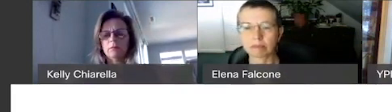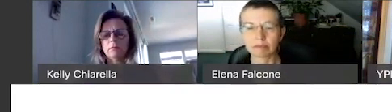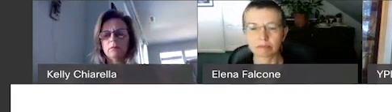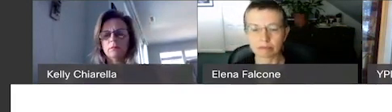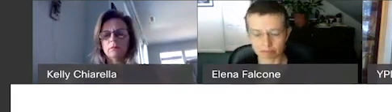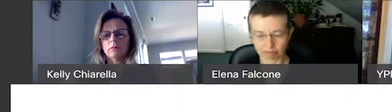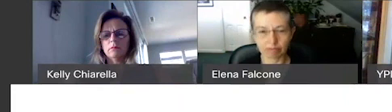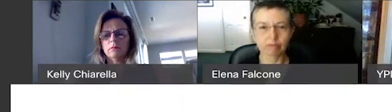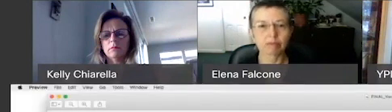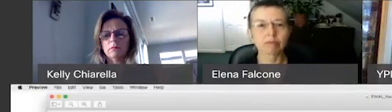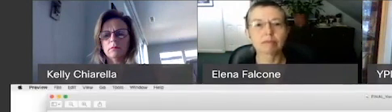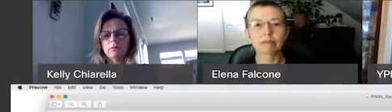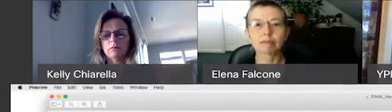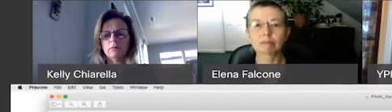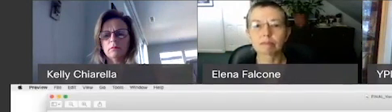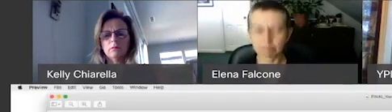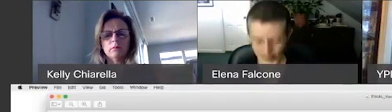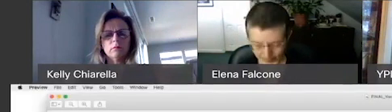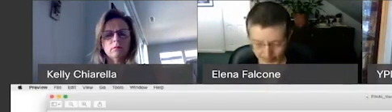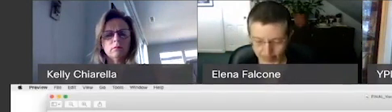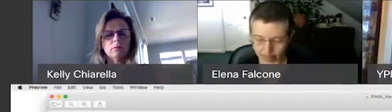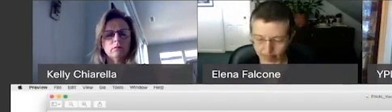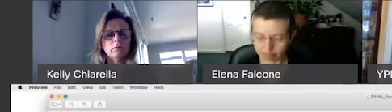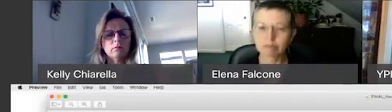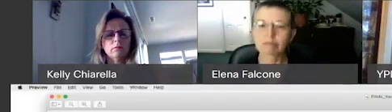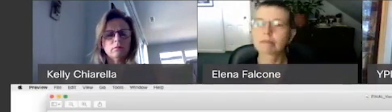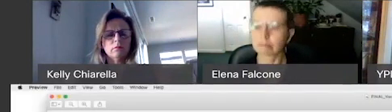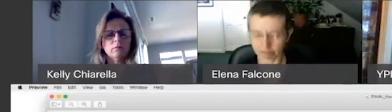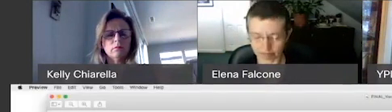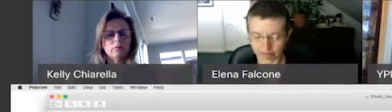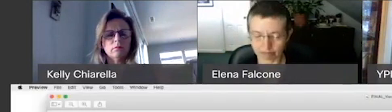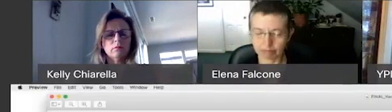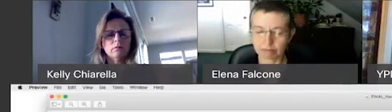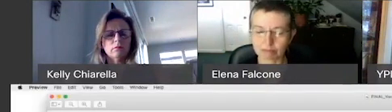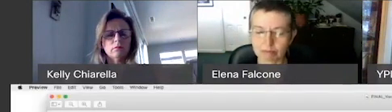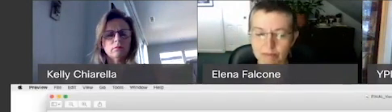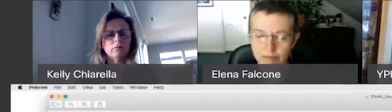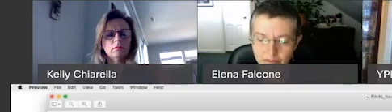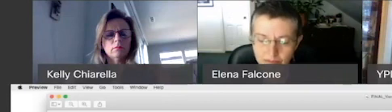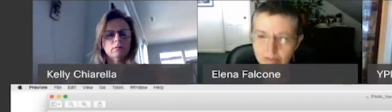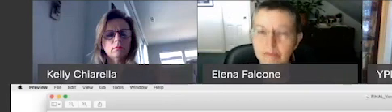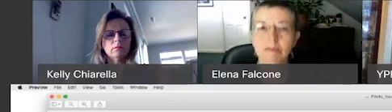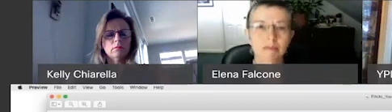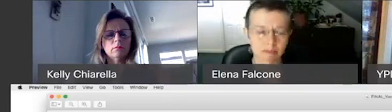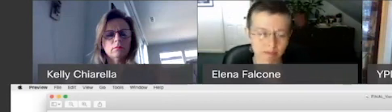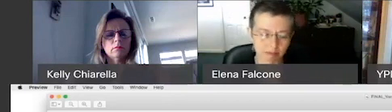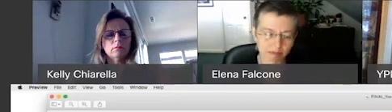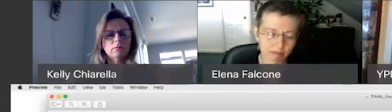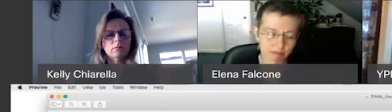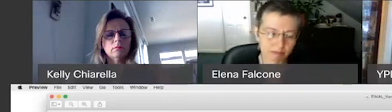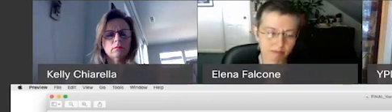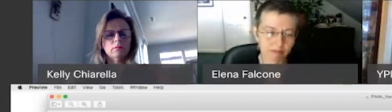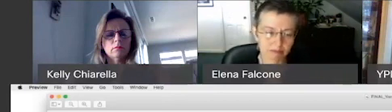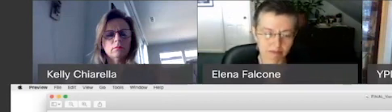it 9/11 or a hurricane or a tornado or a snowstorm, Scammers come out of the woodwork and try to take advantage